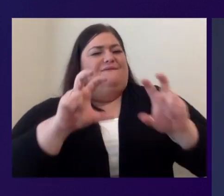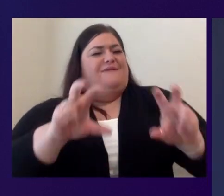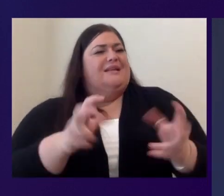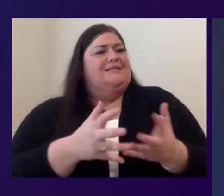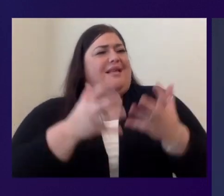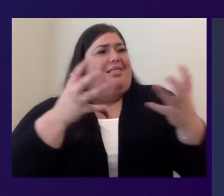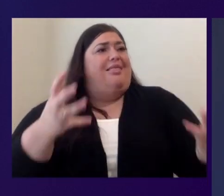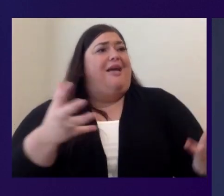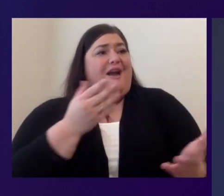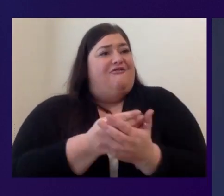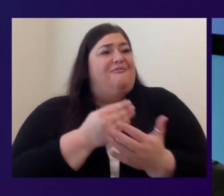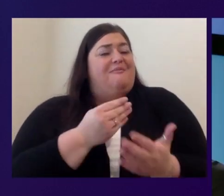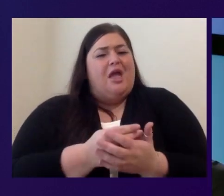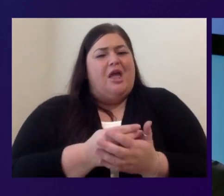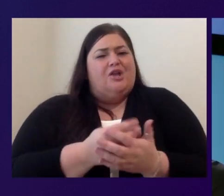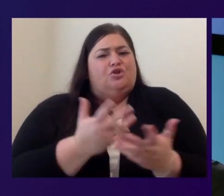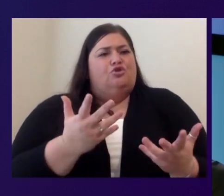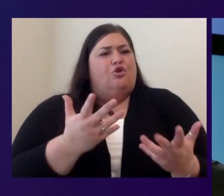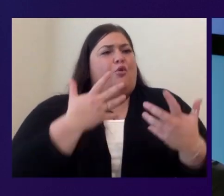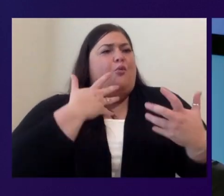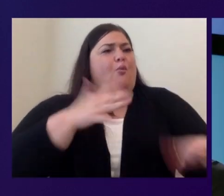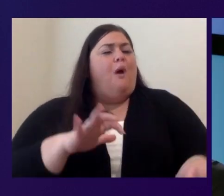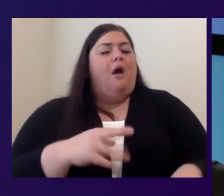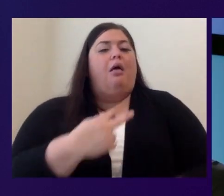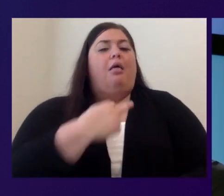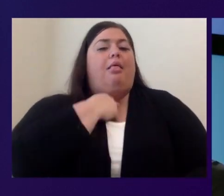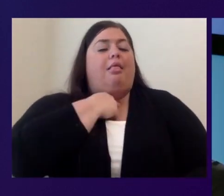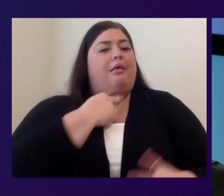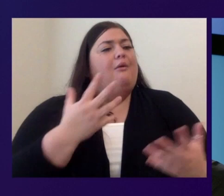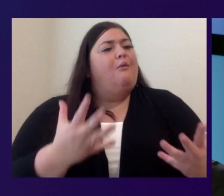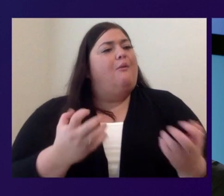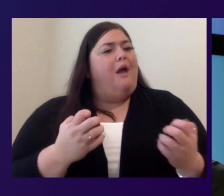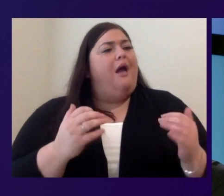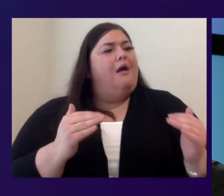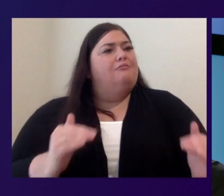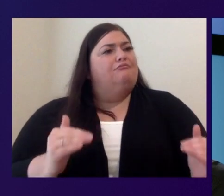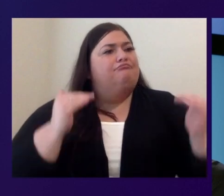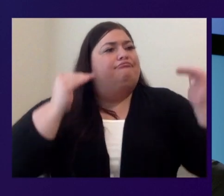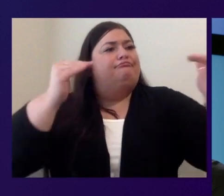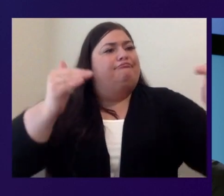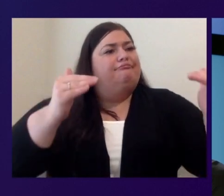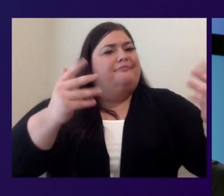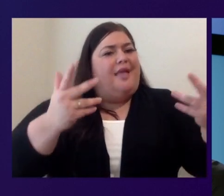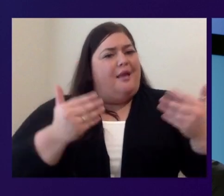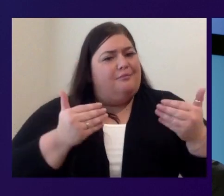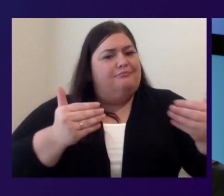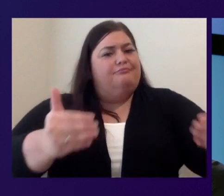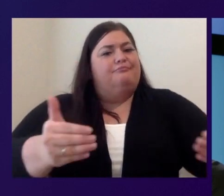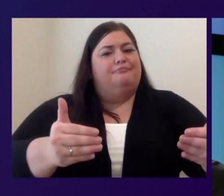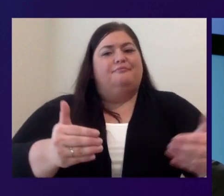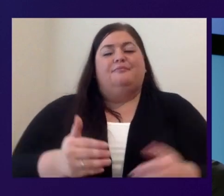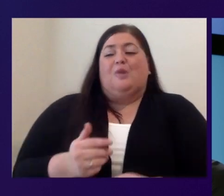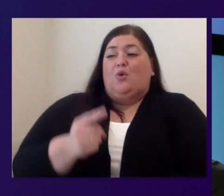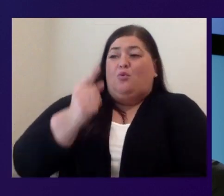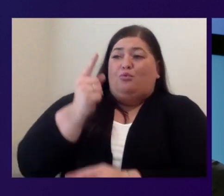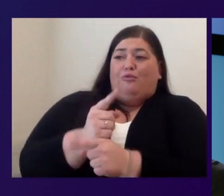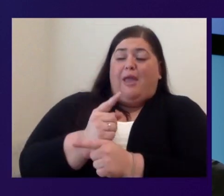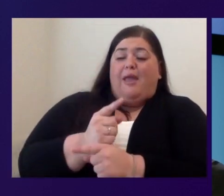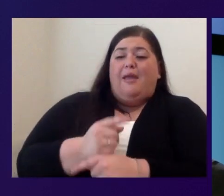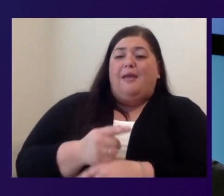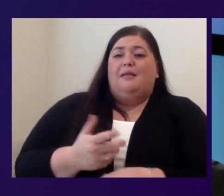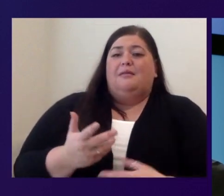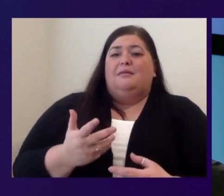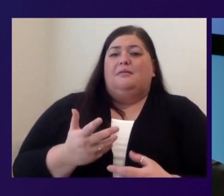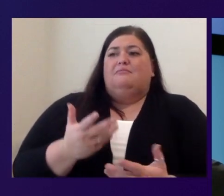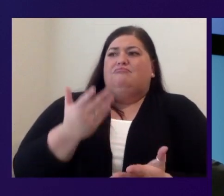right? Exactly. And that's where we work very closely with our partners. We're talking about VMware, Canonical, et cetera,